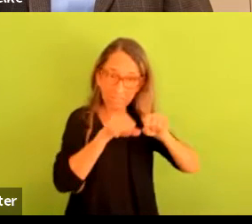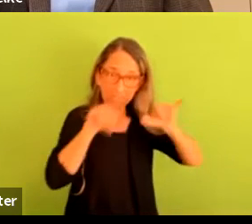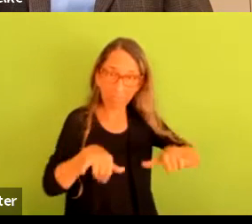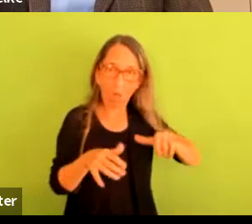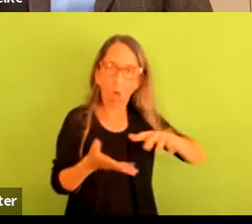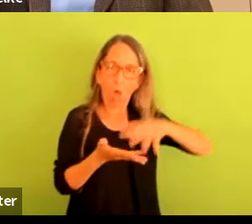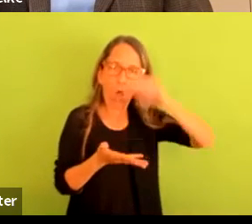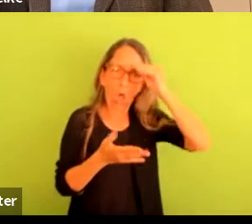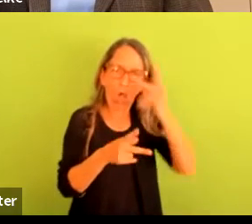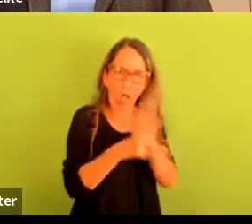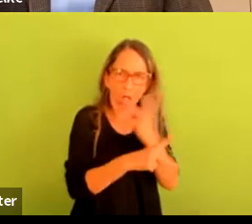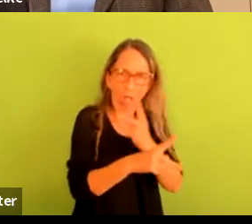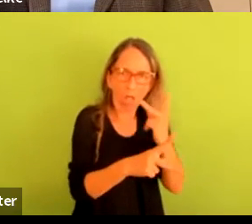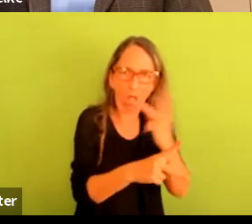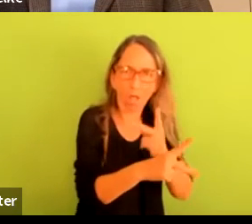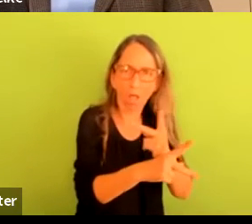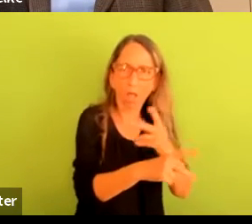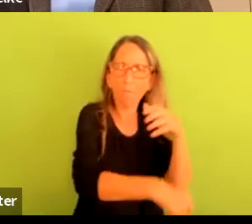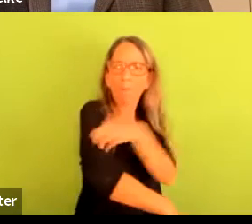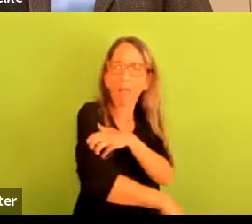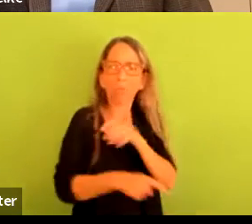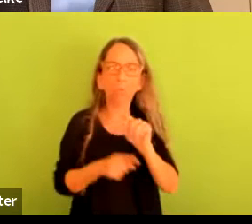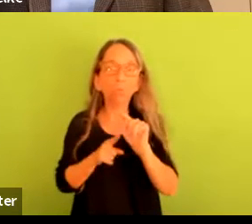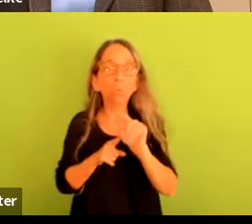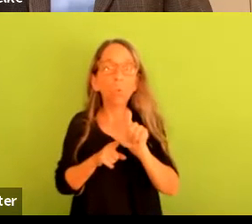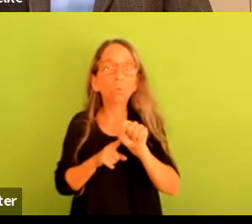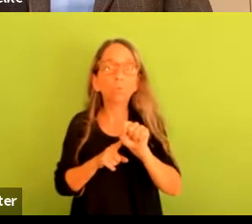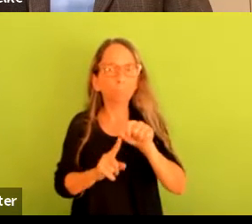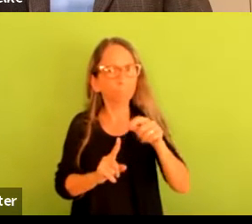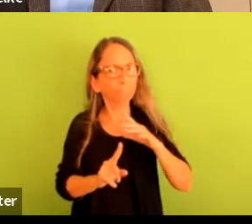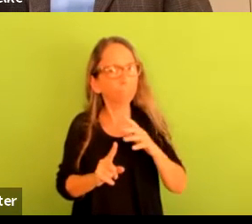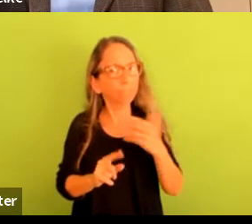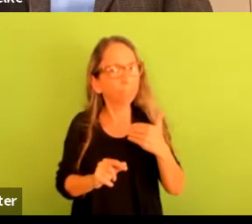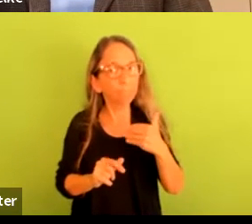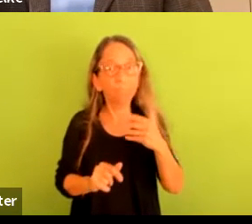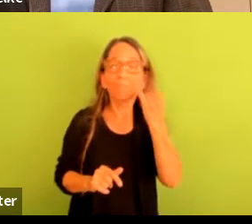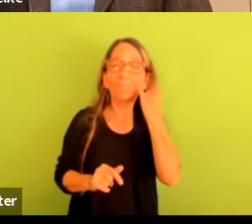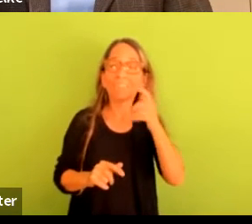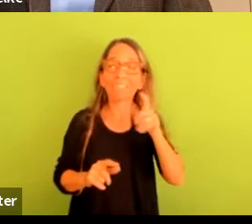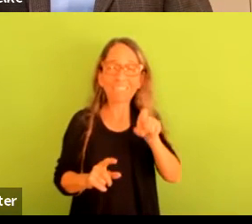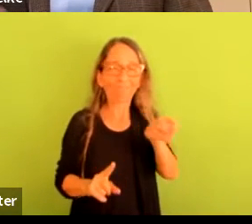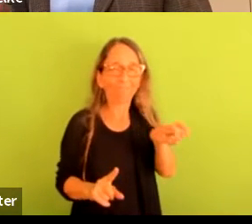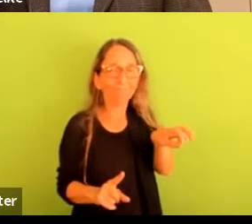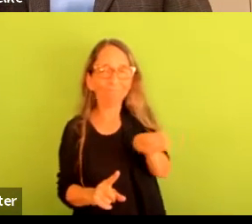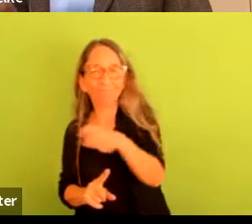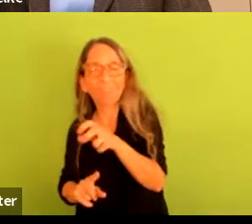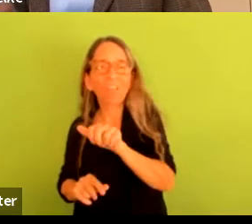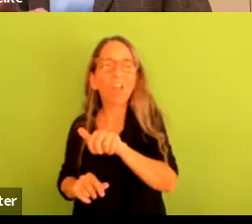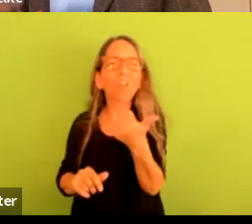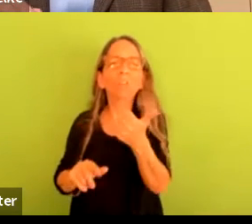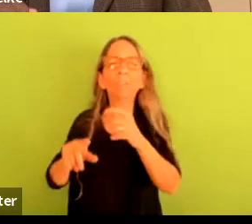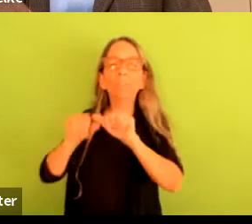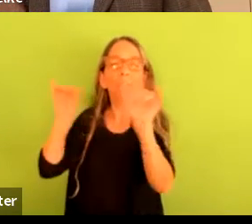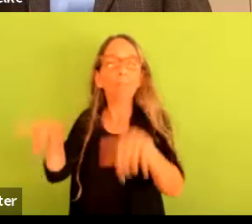tool. But knowing that if you need to cycle out of that, you need to go to something else. Having a variety